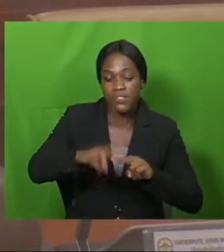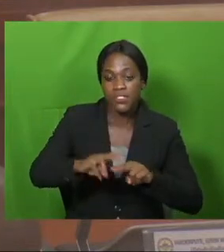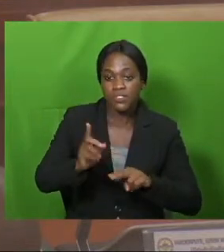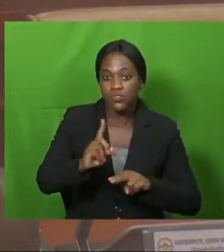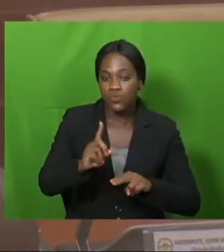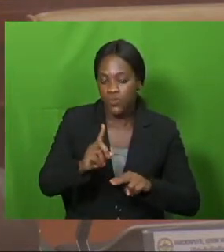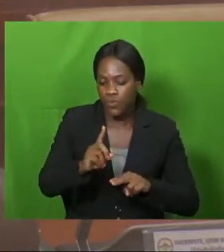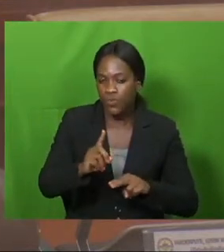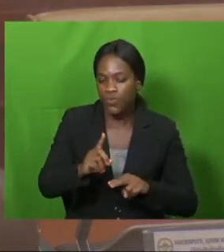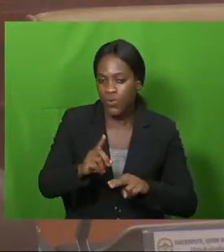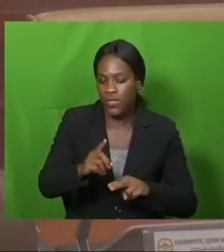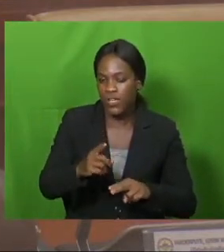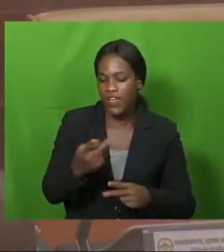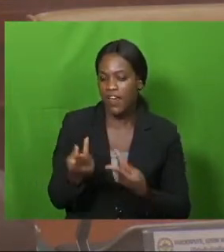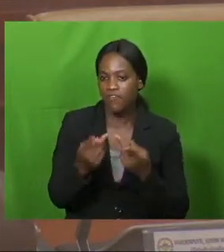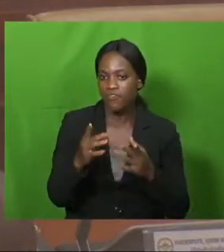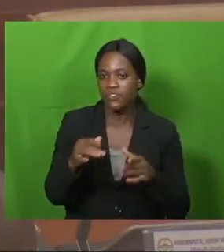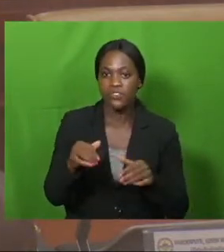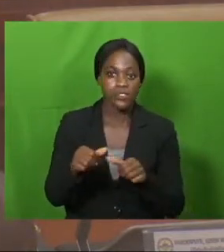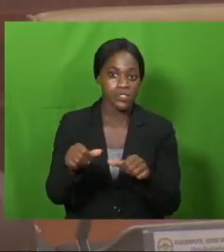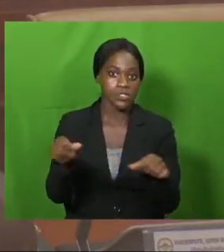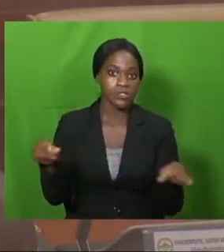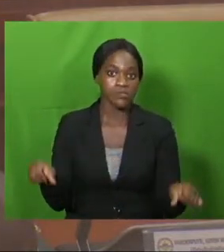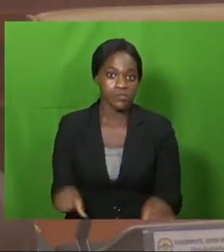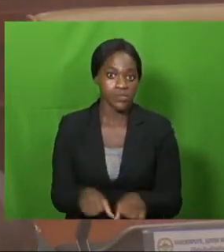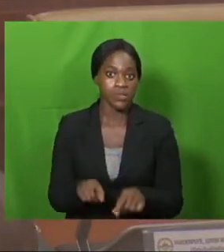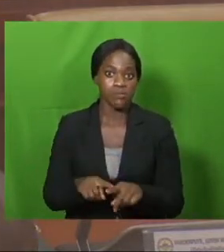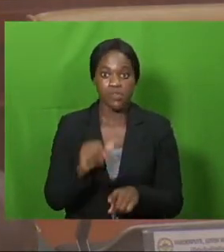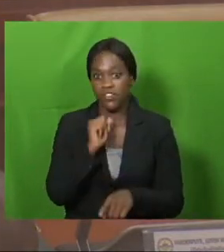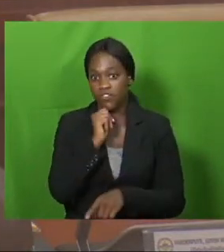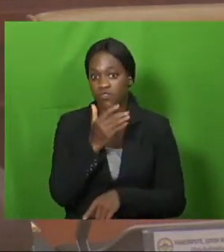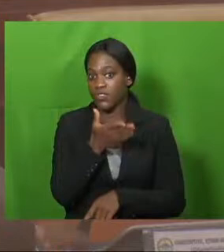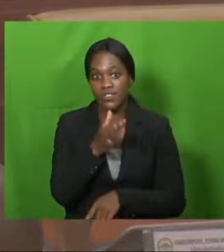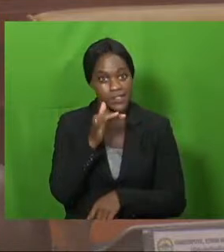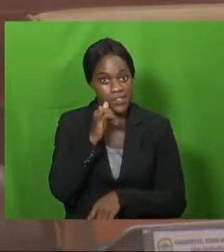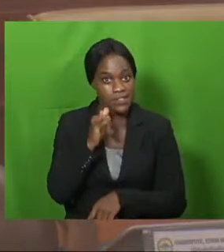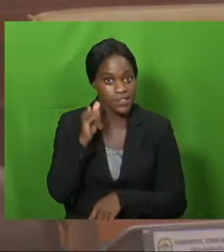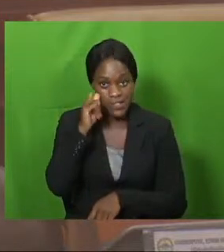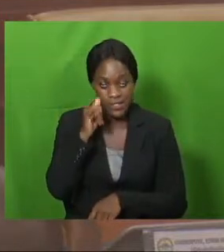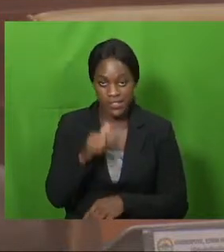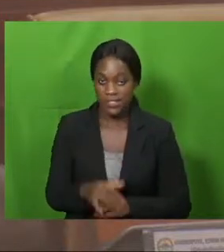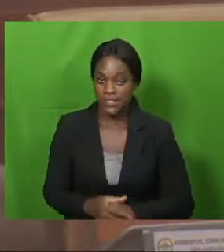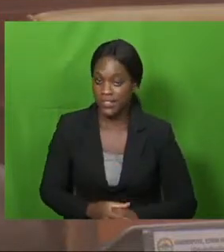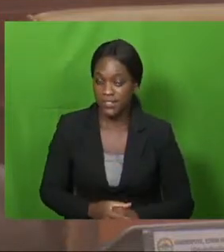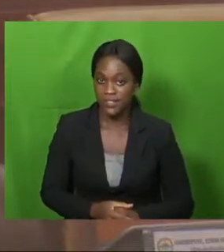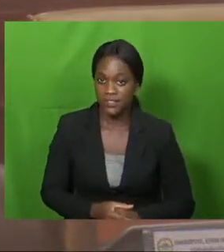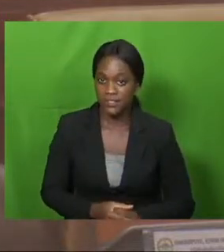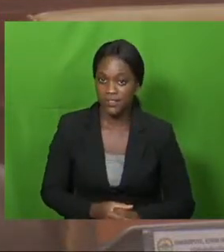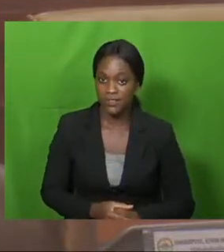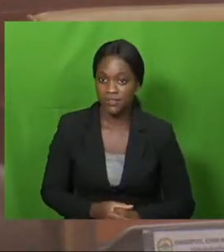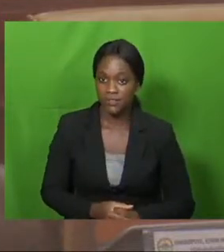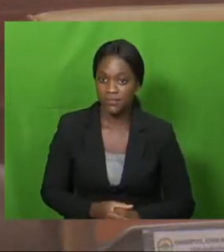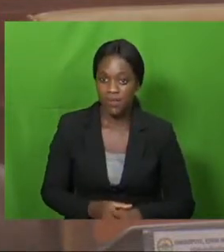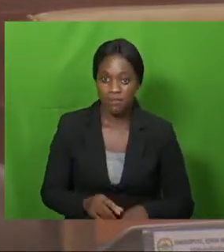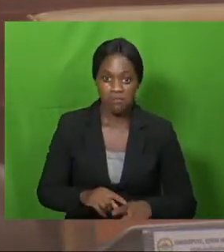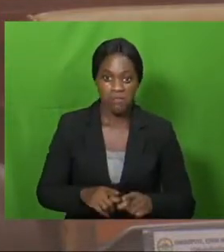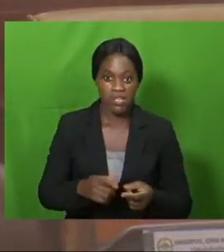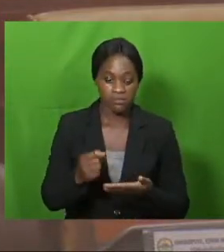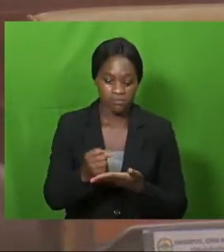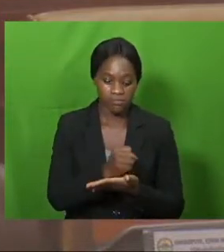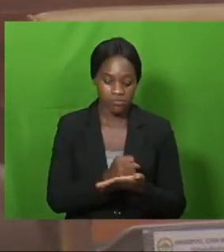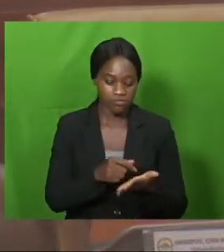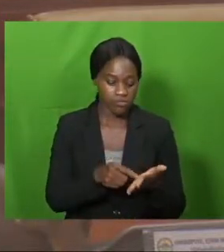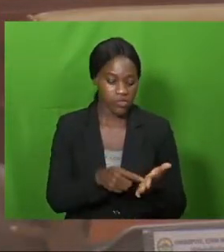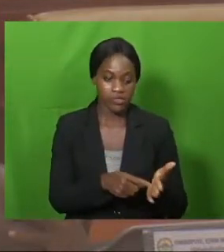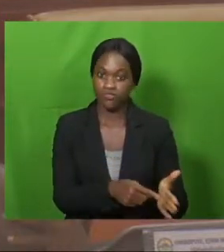guest gallery, but she wasn't to be seen. But our records are reflecting that